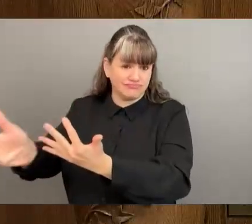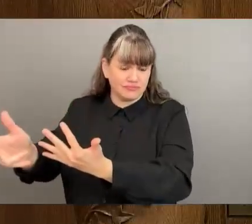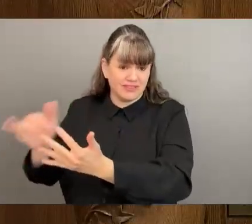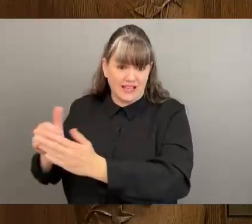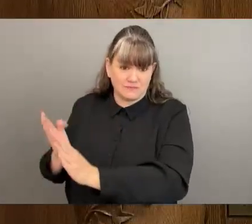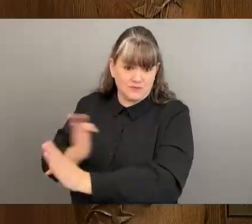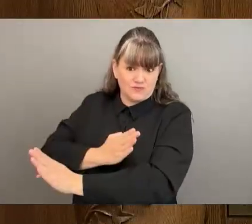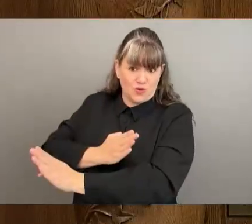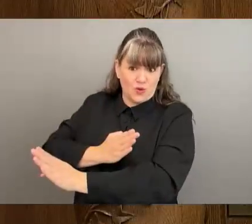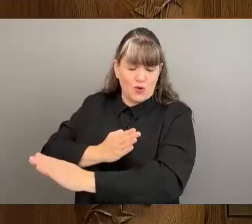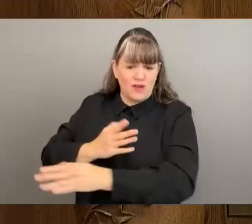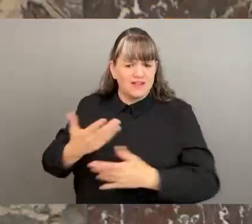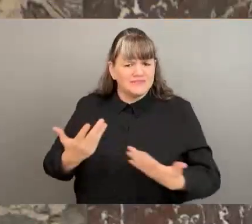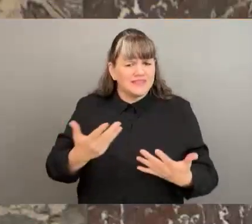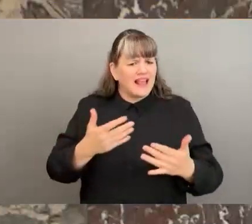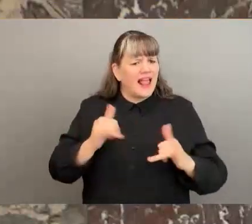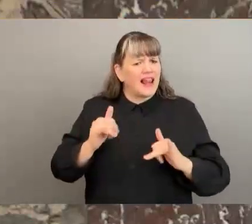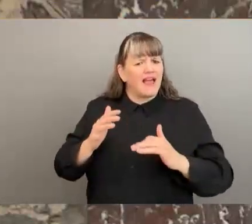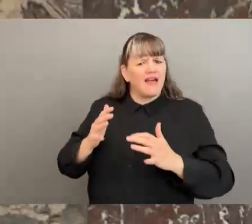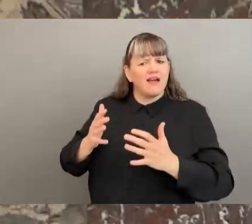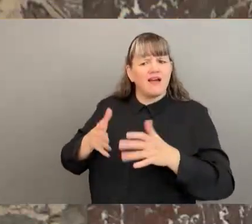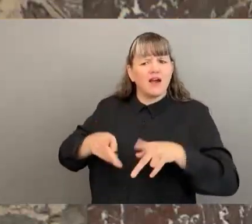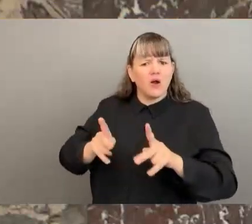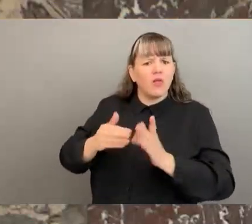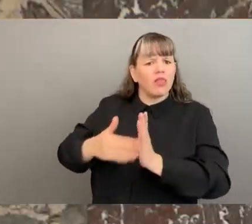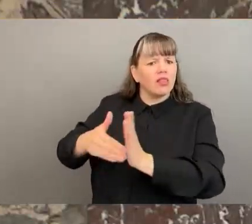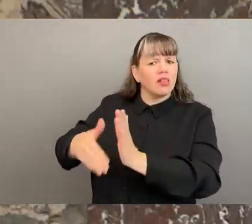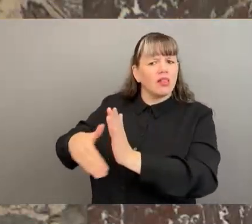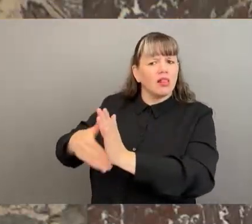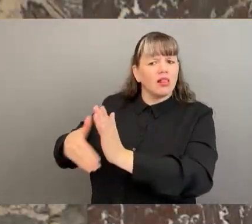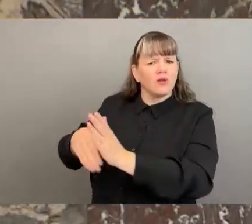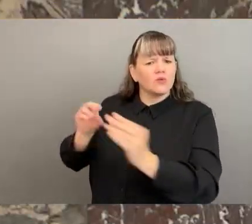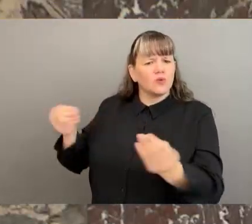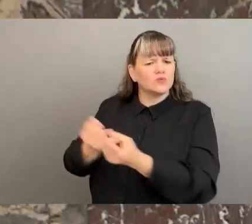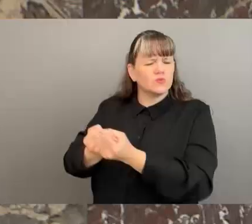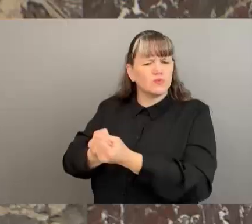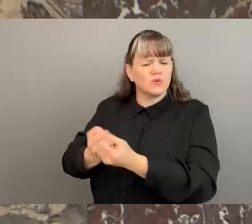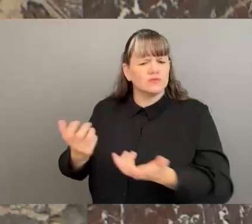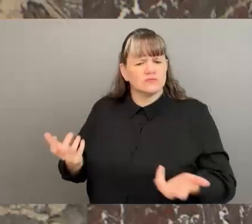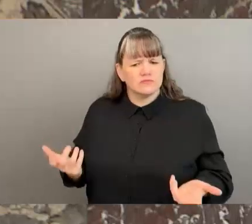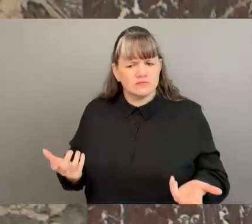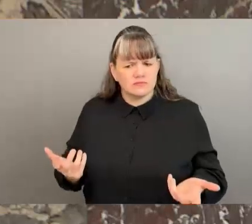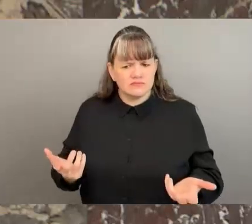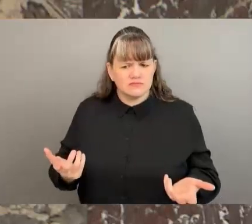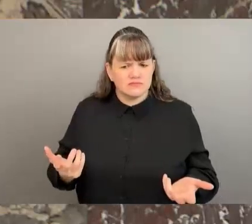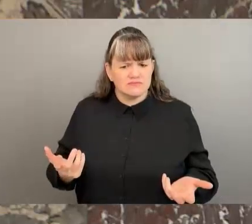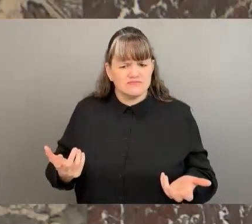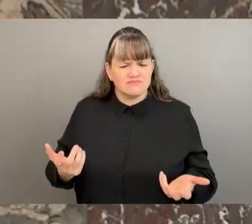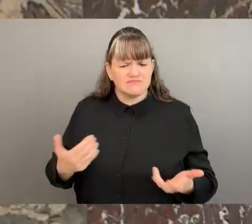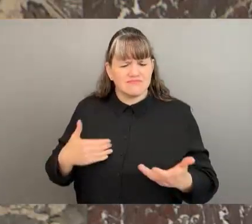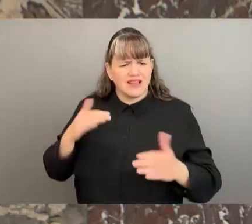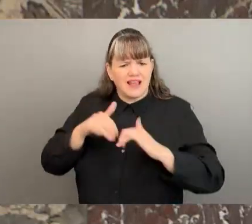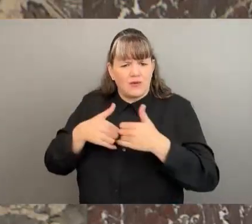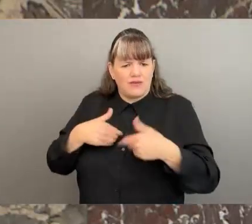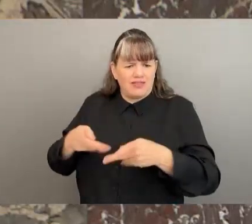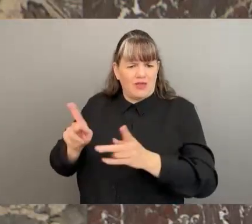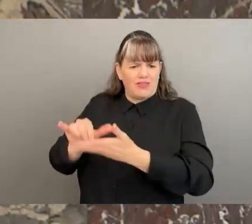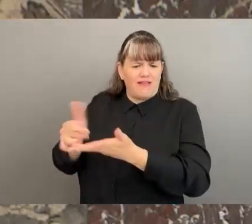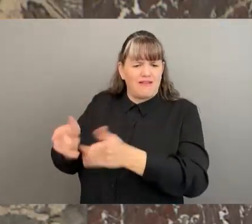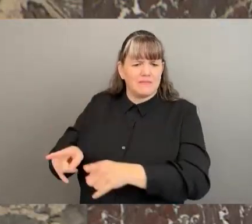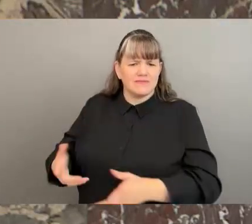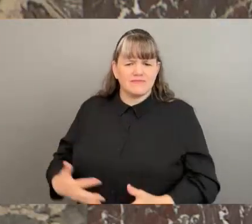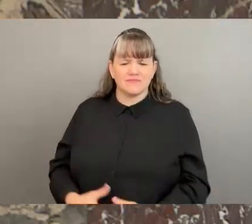Premier. Thank you, Honourable Speaker. I won't join the member in speculating. I won't join the